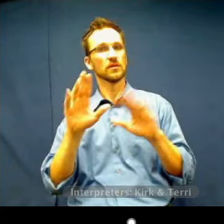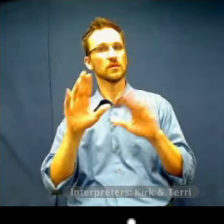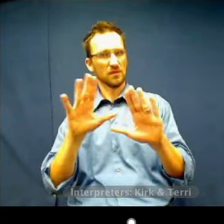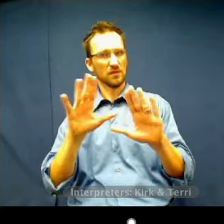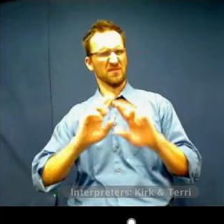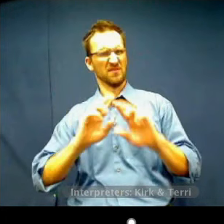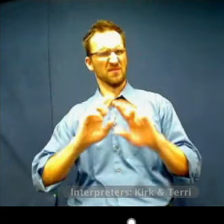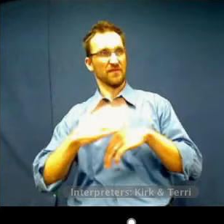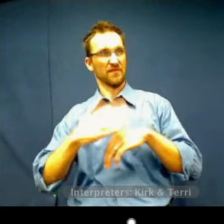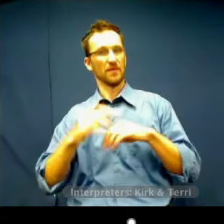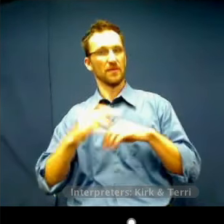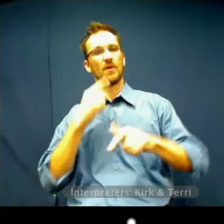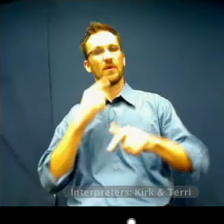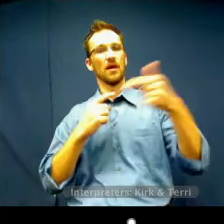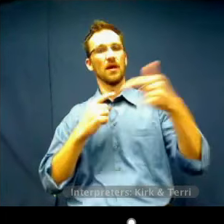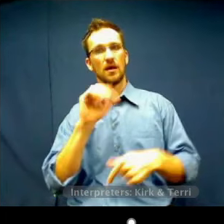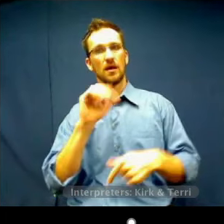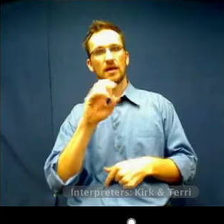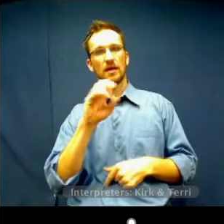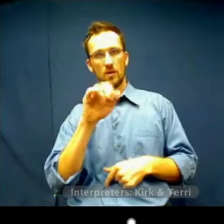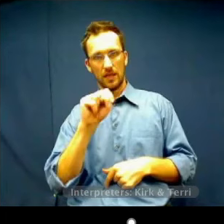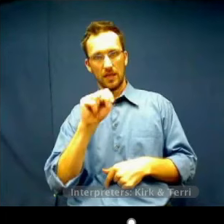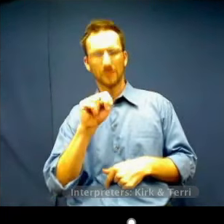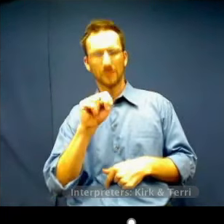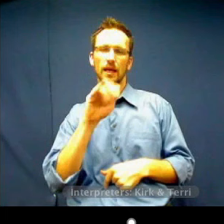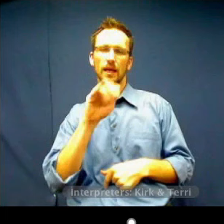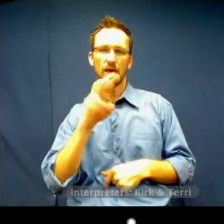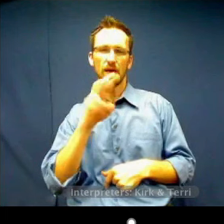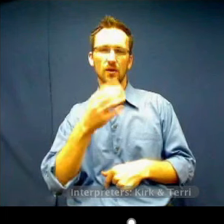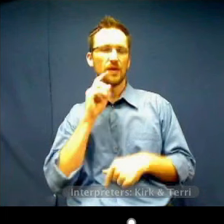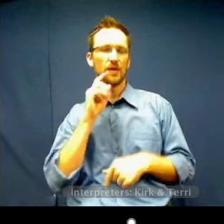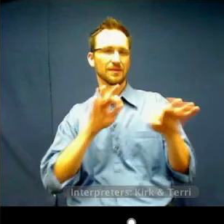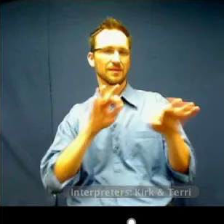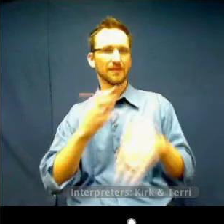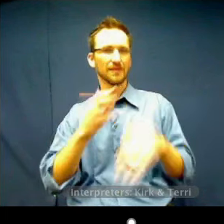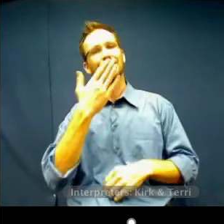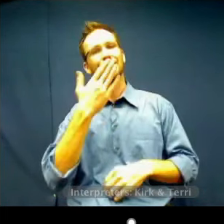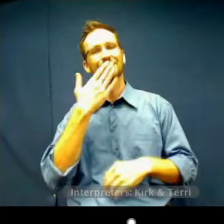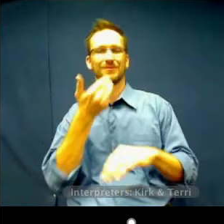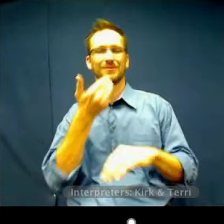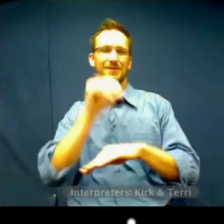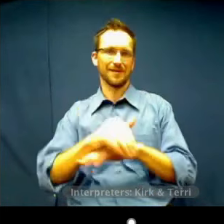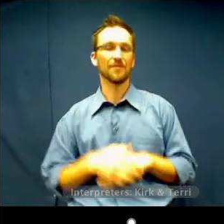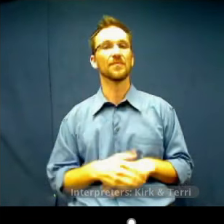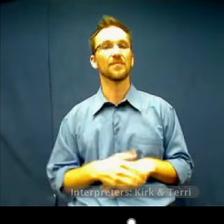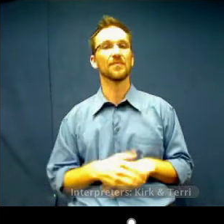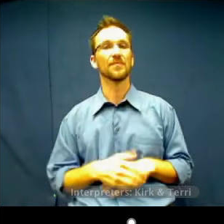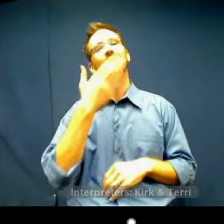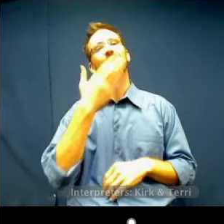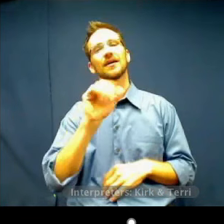that she can explain that procedure to you. And thank you, and good night. Thank you, Carla.